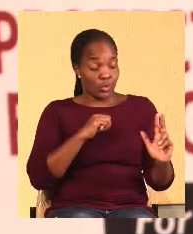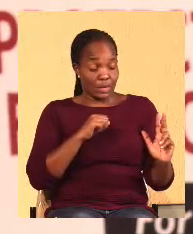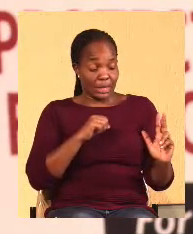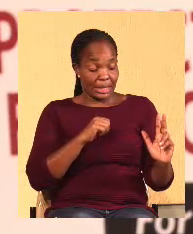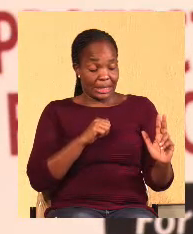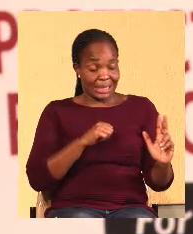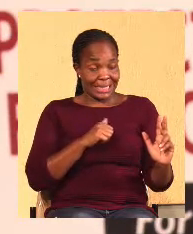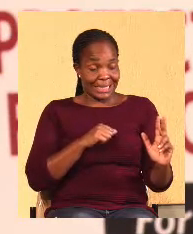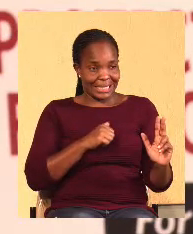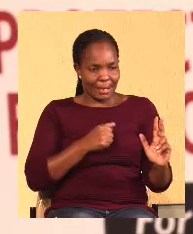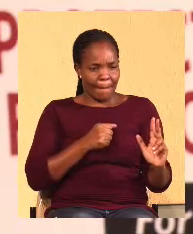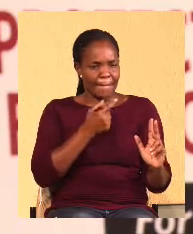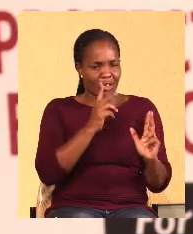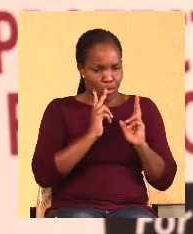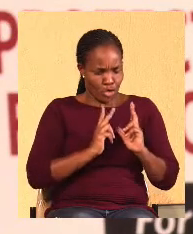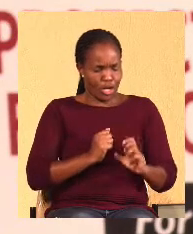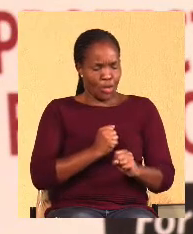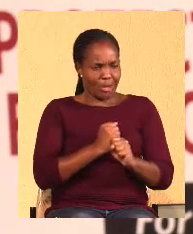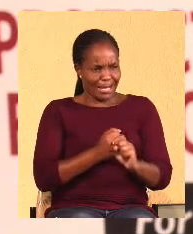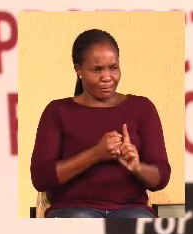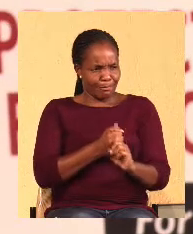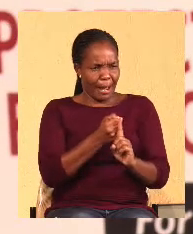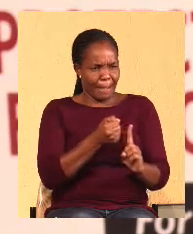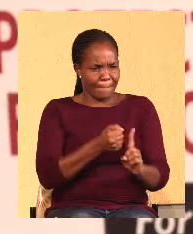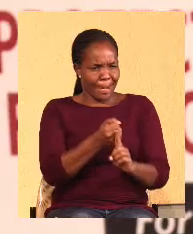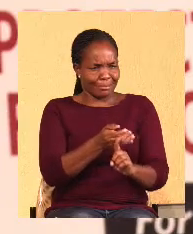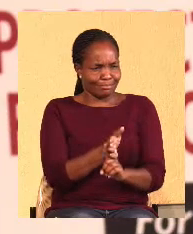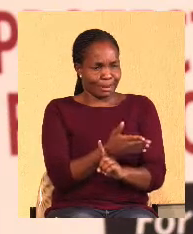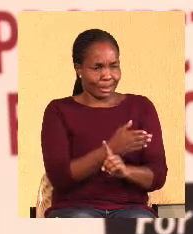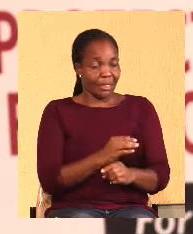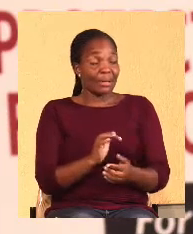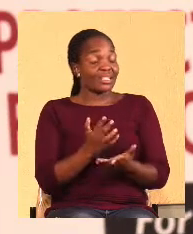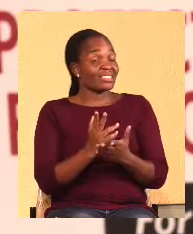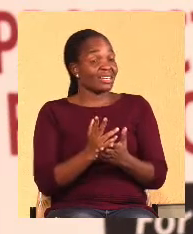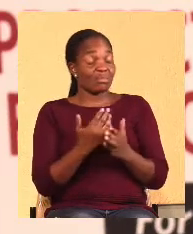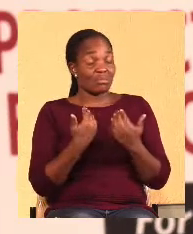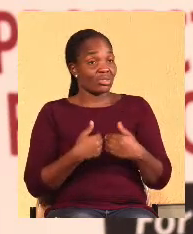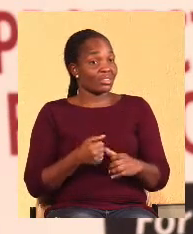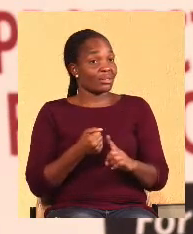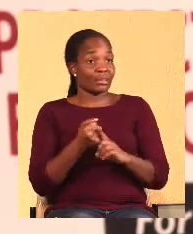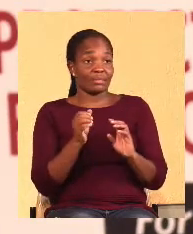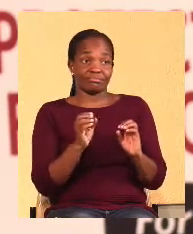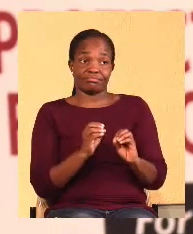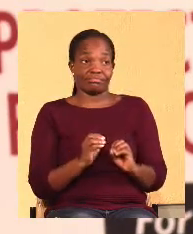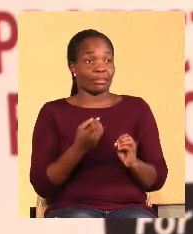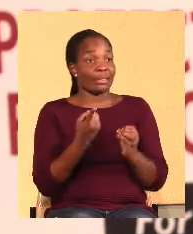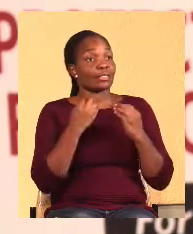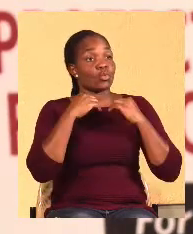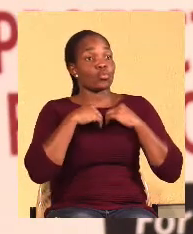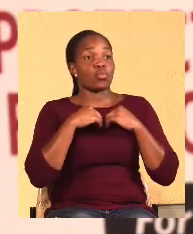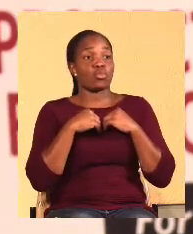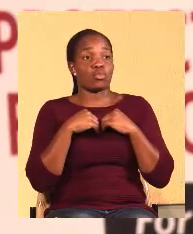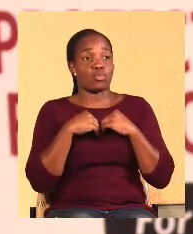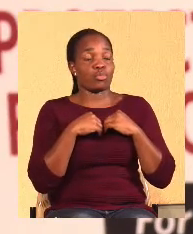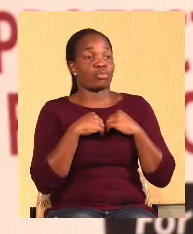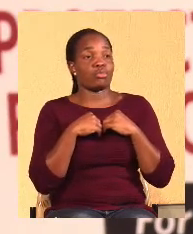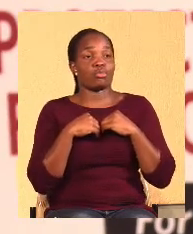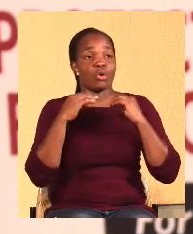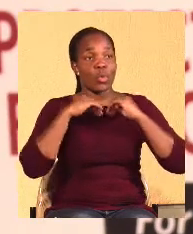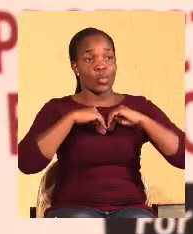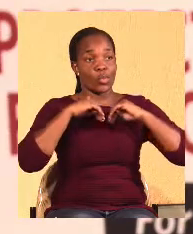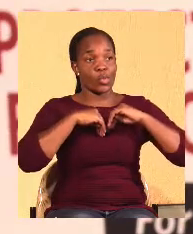fighting that disease, or that might be that body is not fighting. It could be a carrier, but once the confirmation